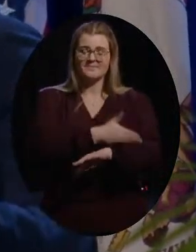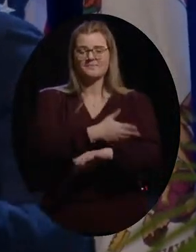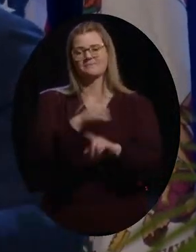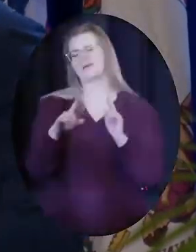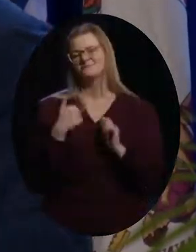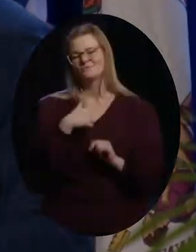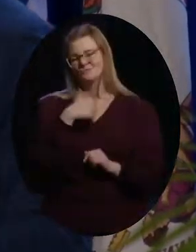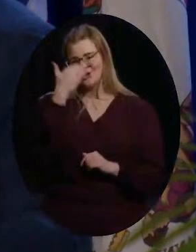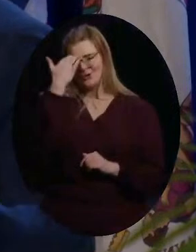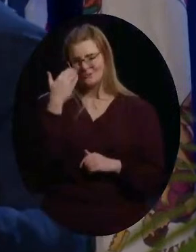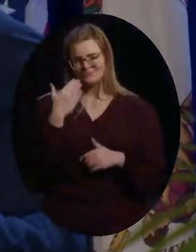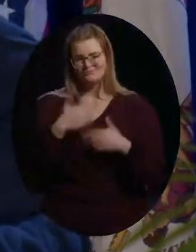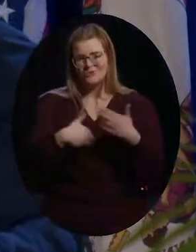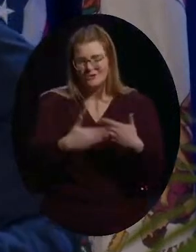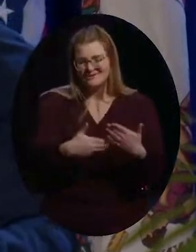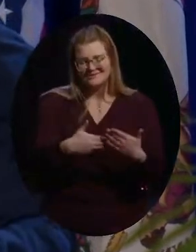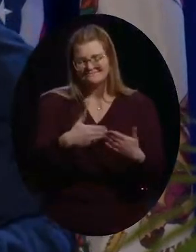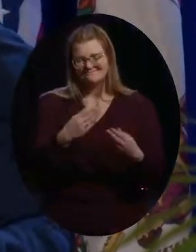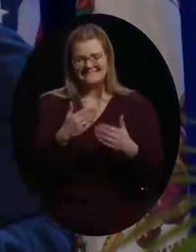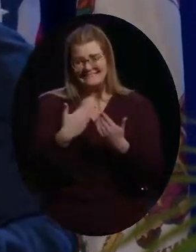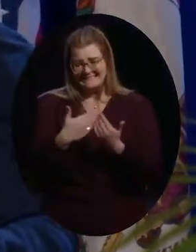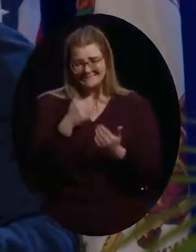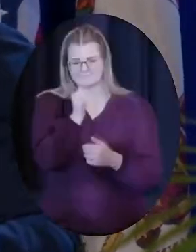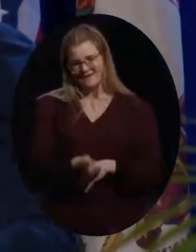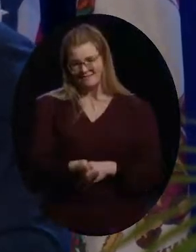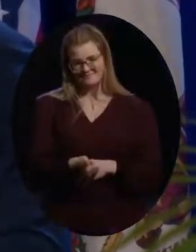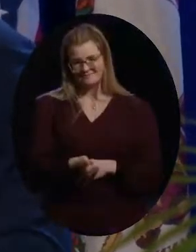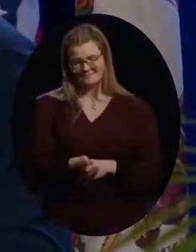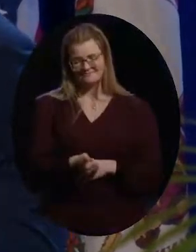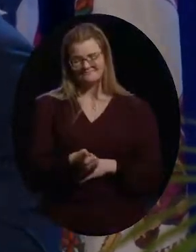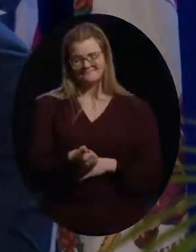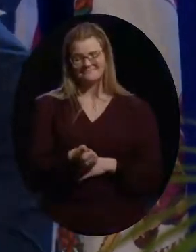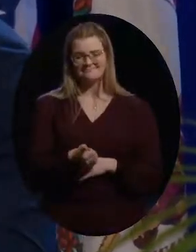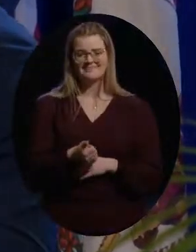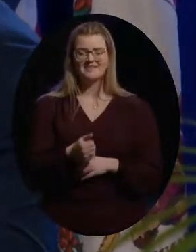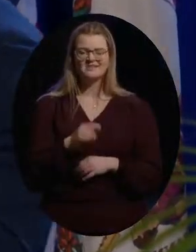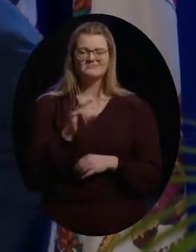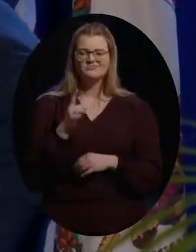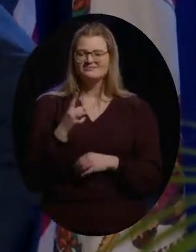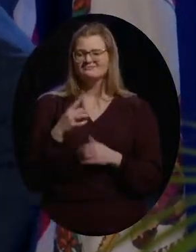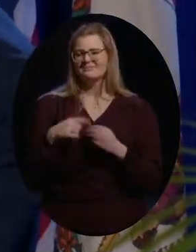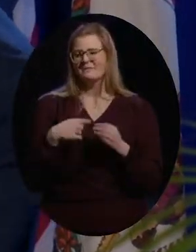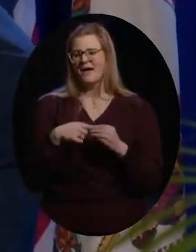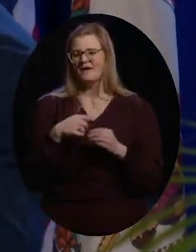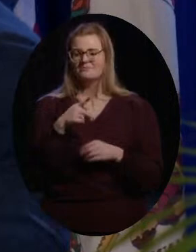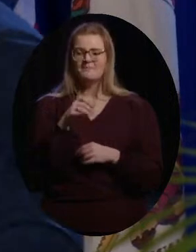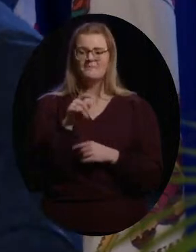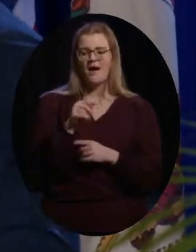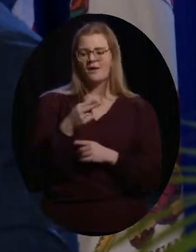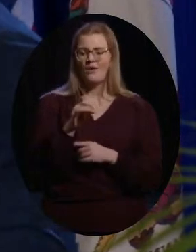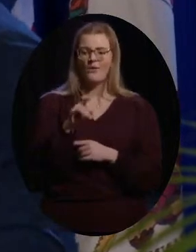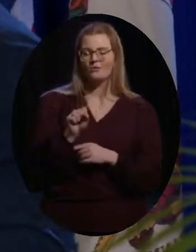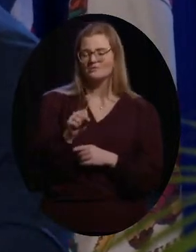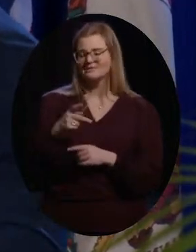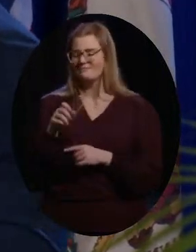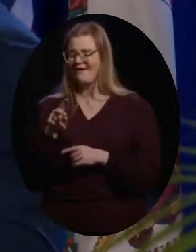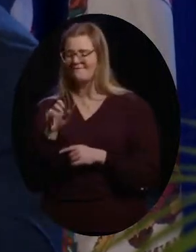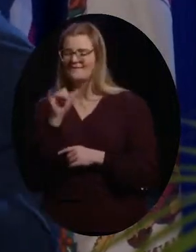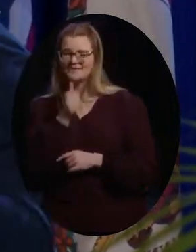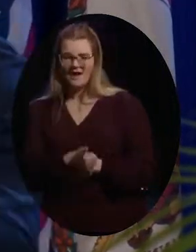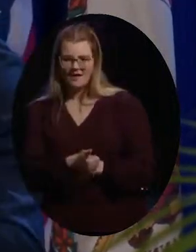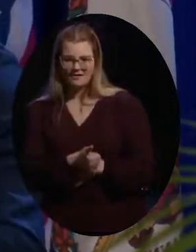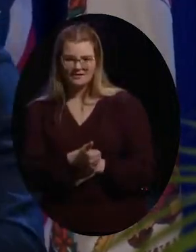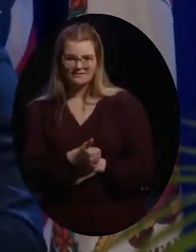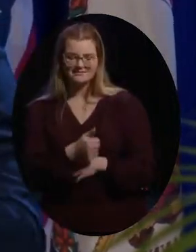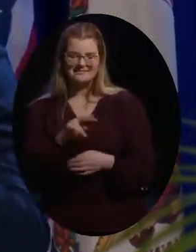know progress isn't easy. We know it's not just about potholes and paving. It's about